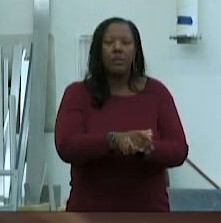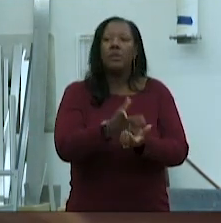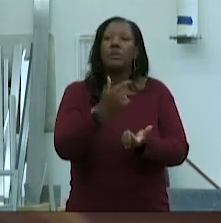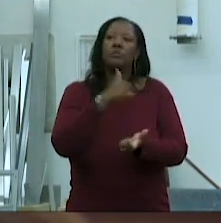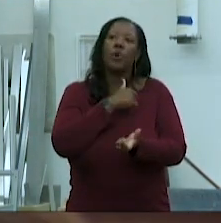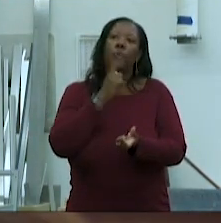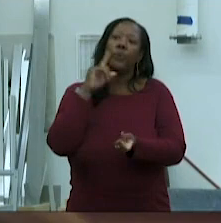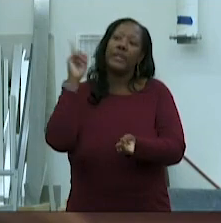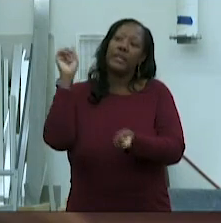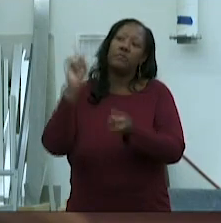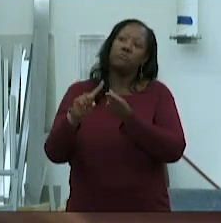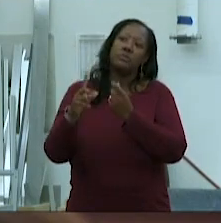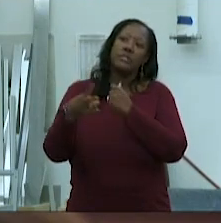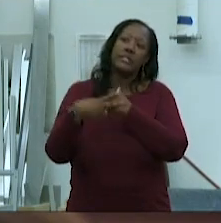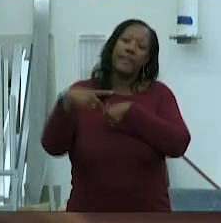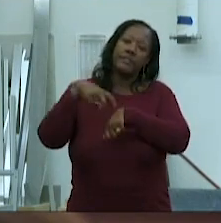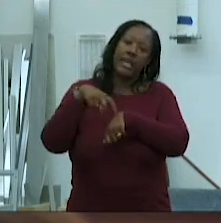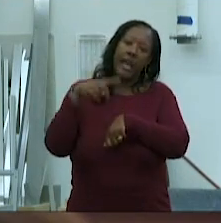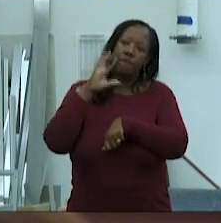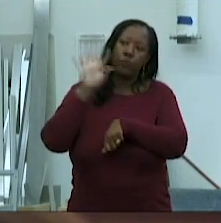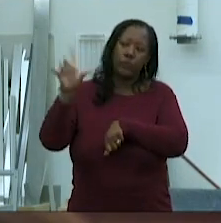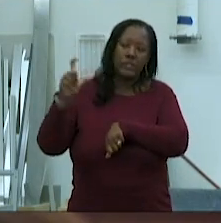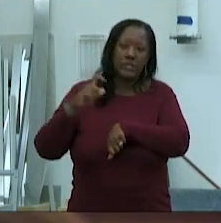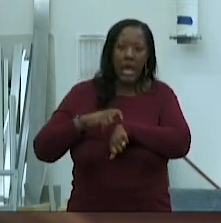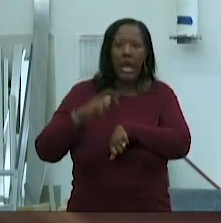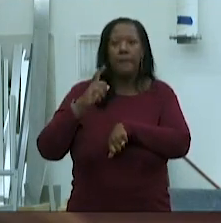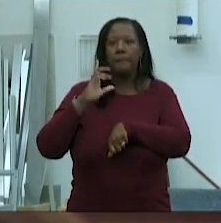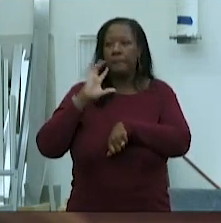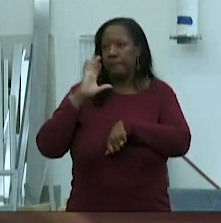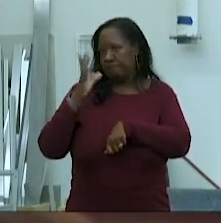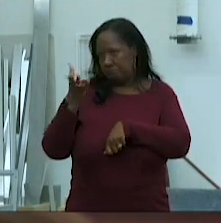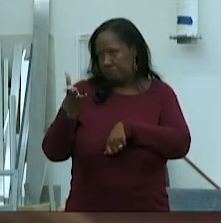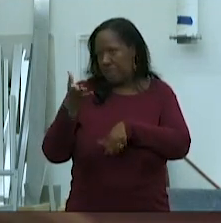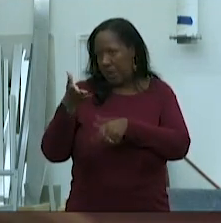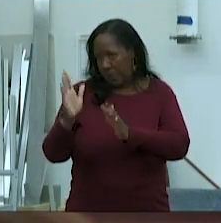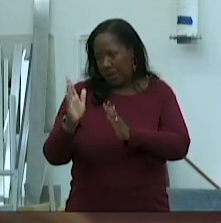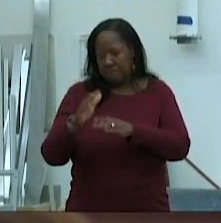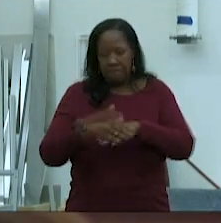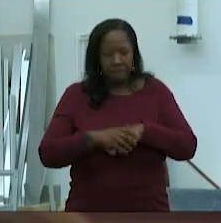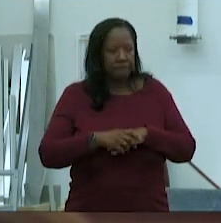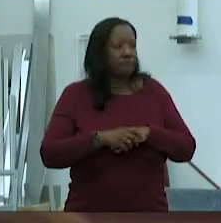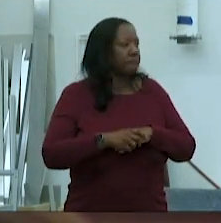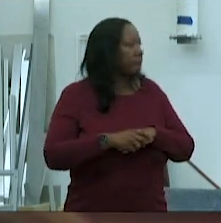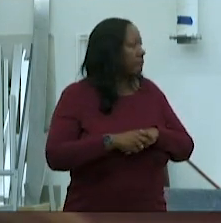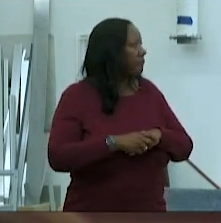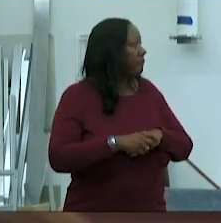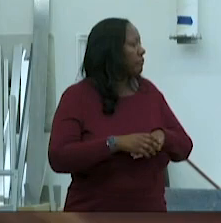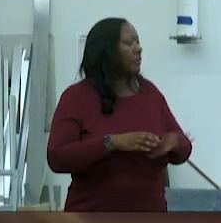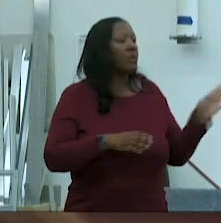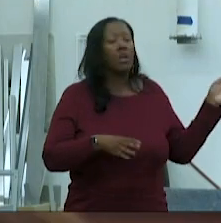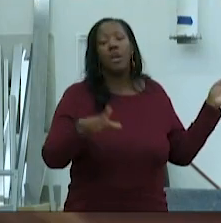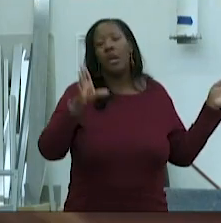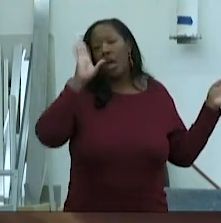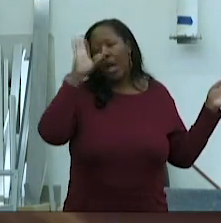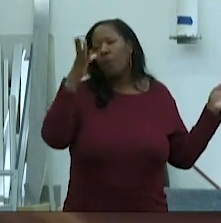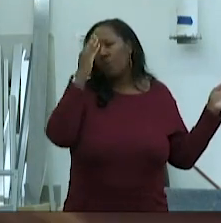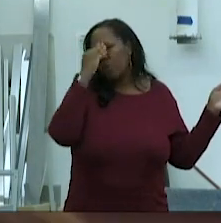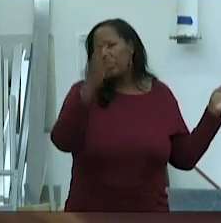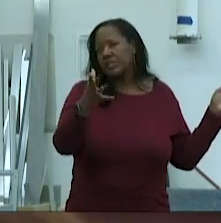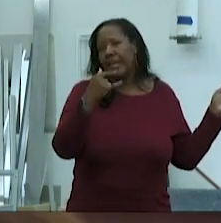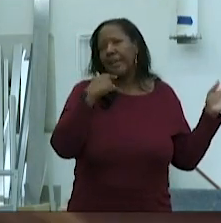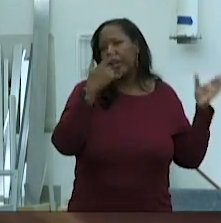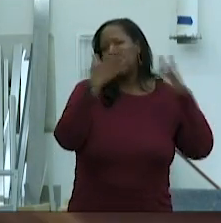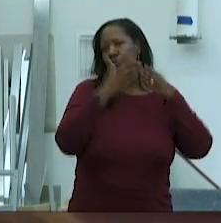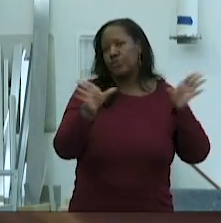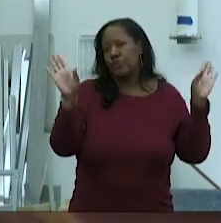down on the time in that way. But I will say that in general, like in